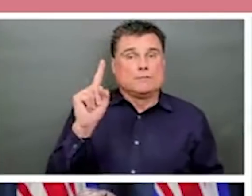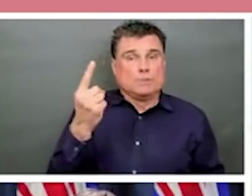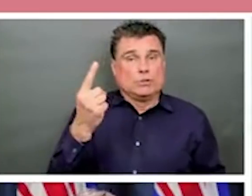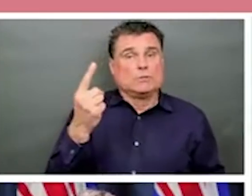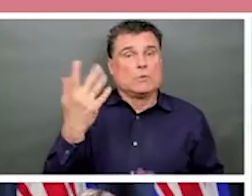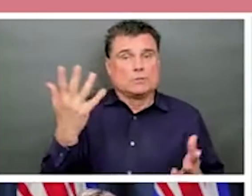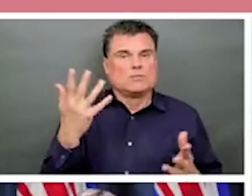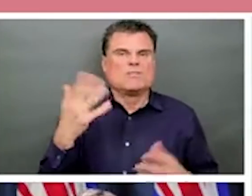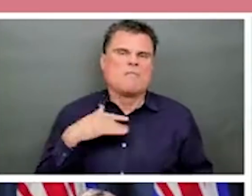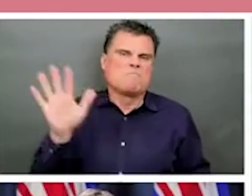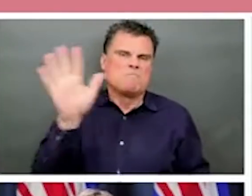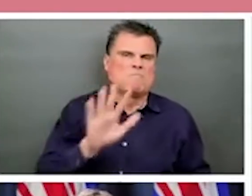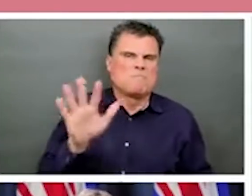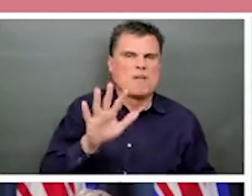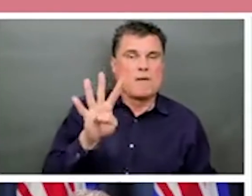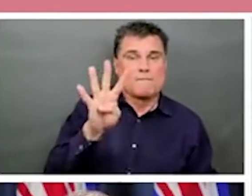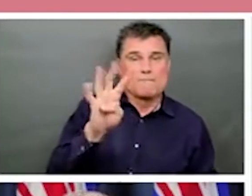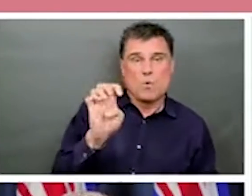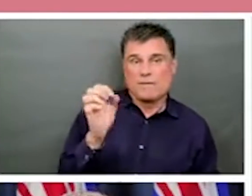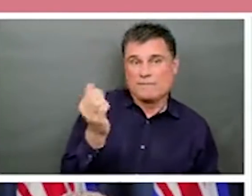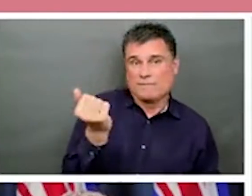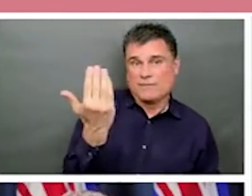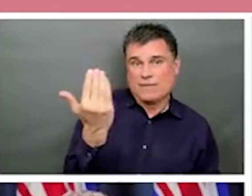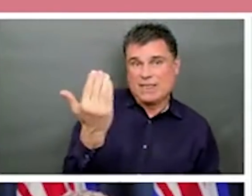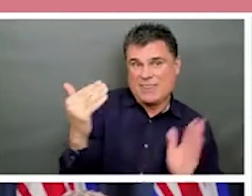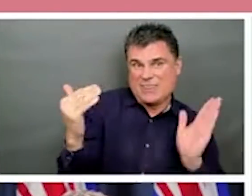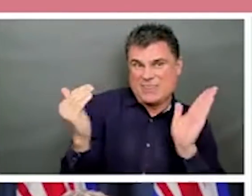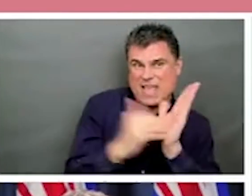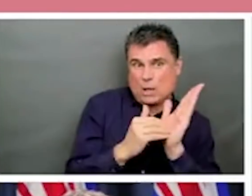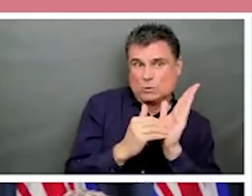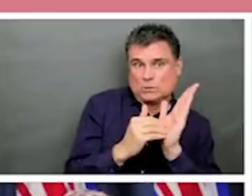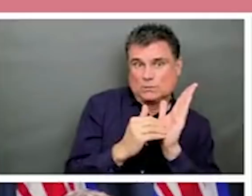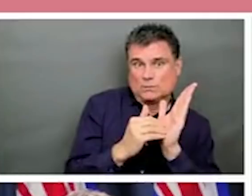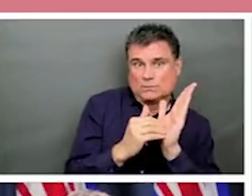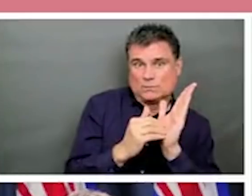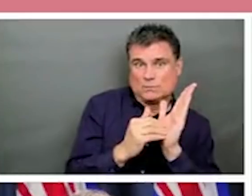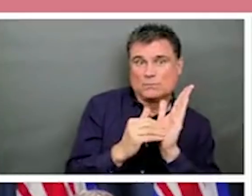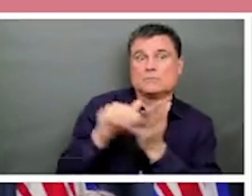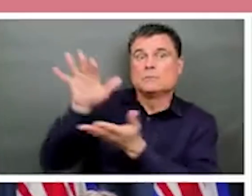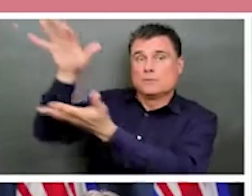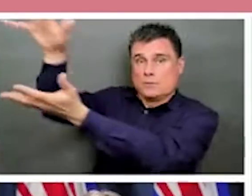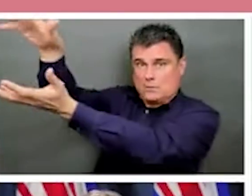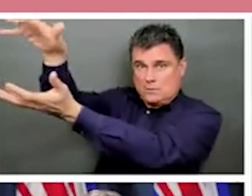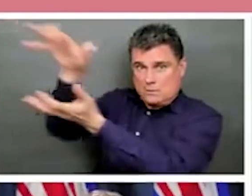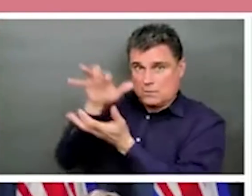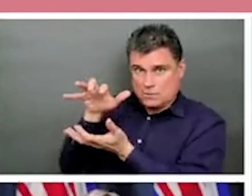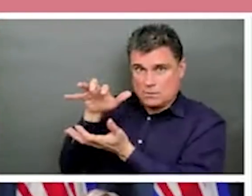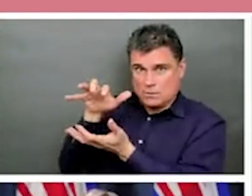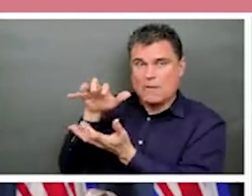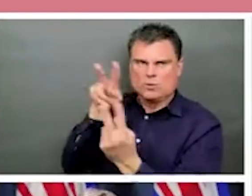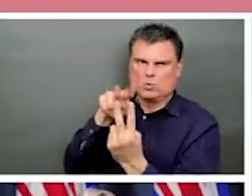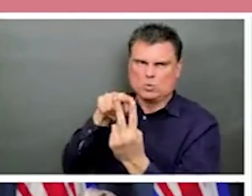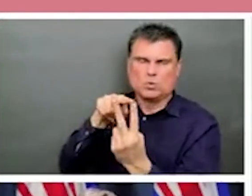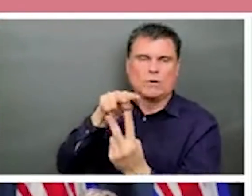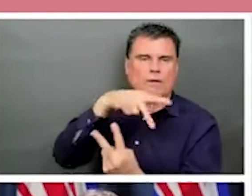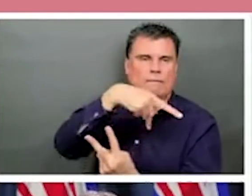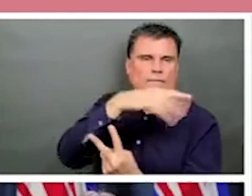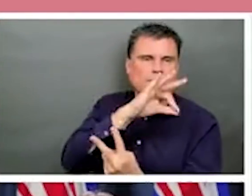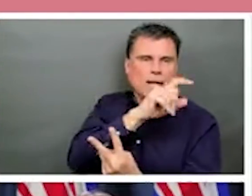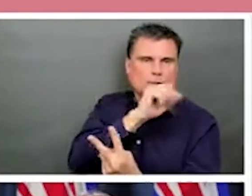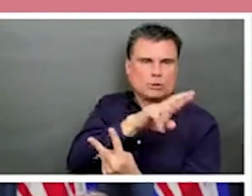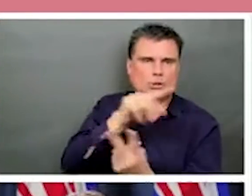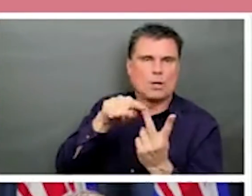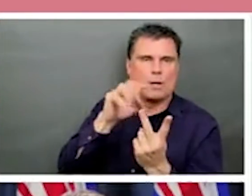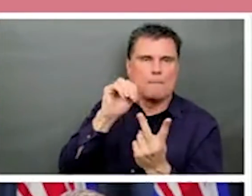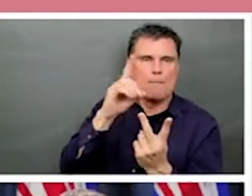doses of Pfizer and Moderna coming to the province, and we described the rollout of our phase